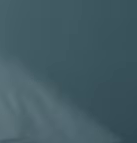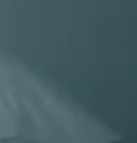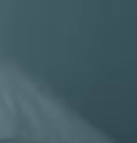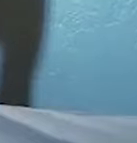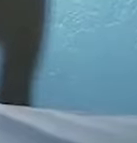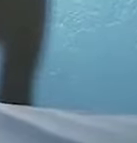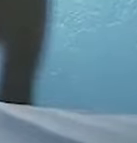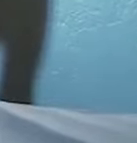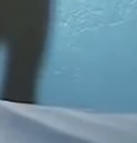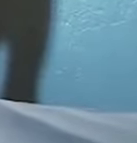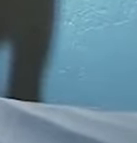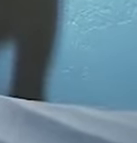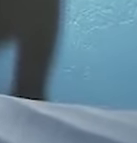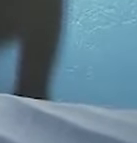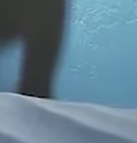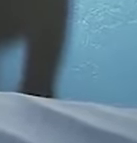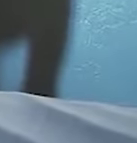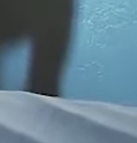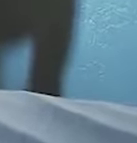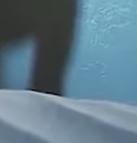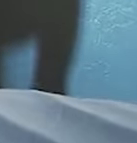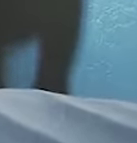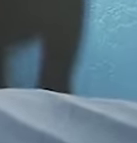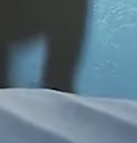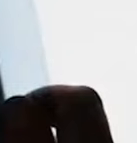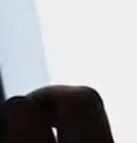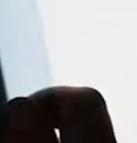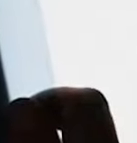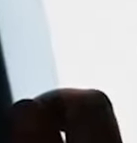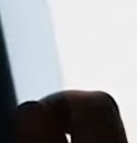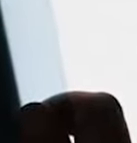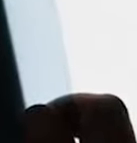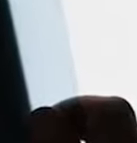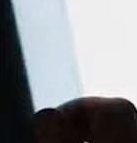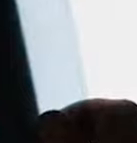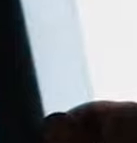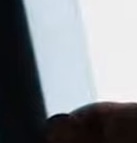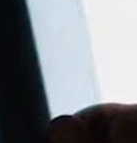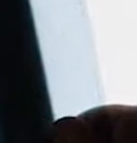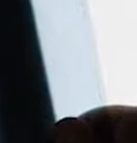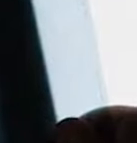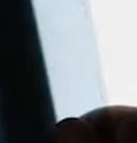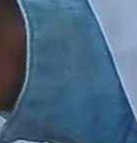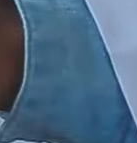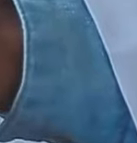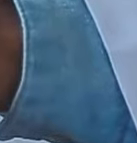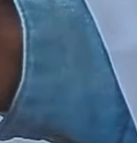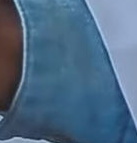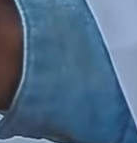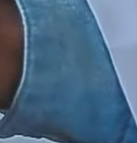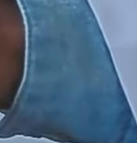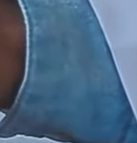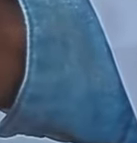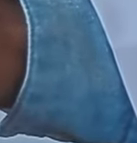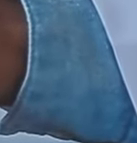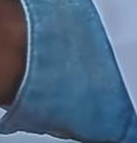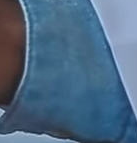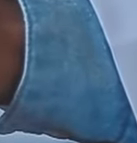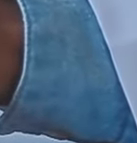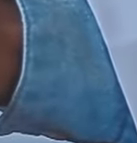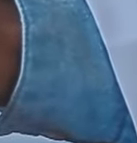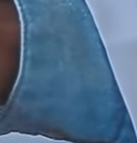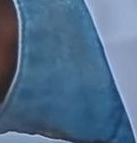TB. Visit your nearest healthcare facility and test for TB. The good news is, if you